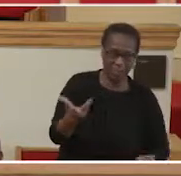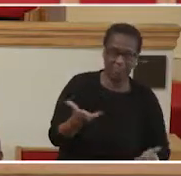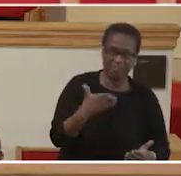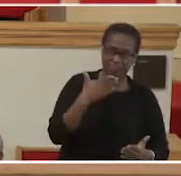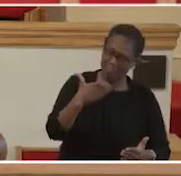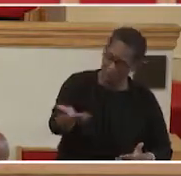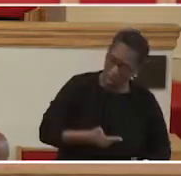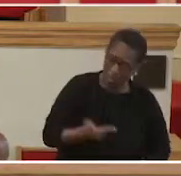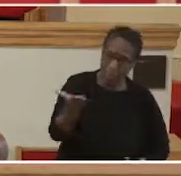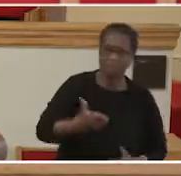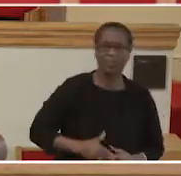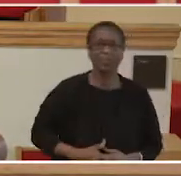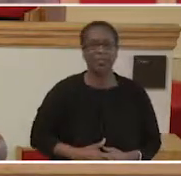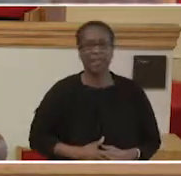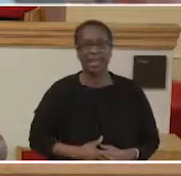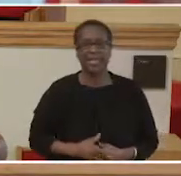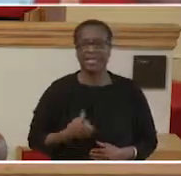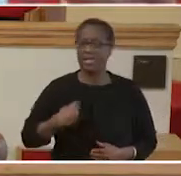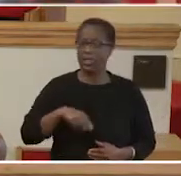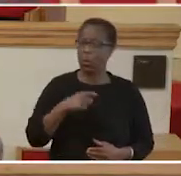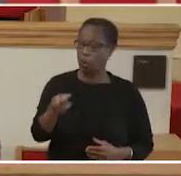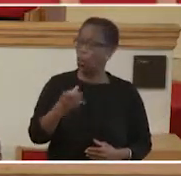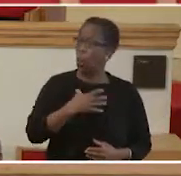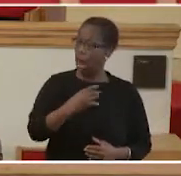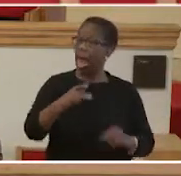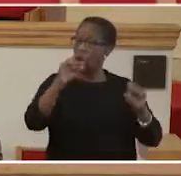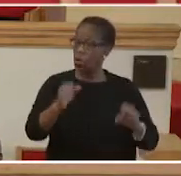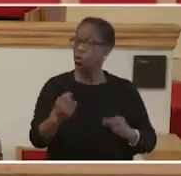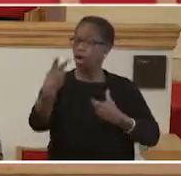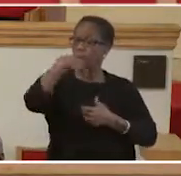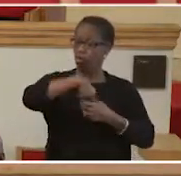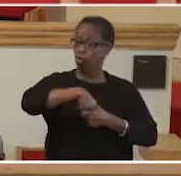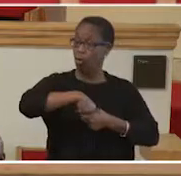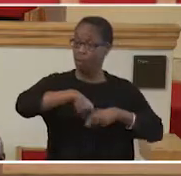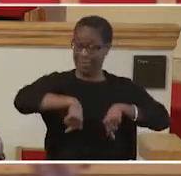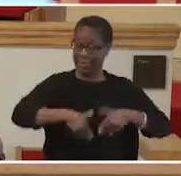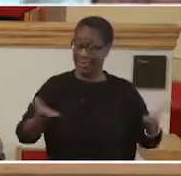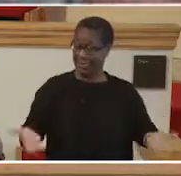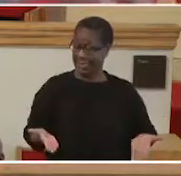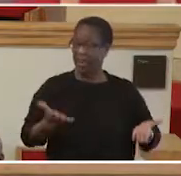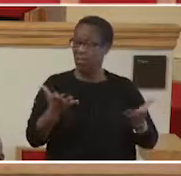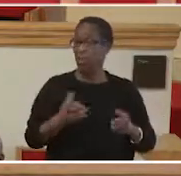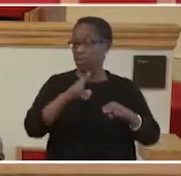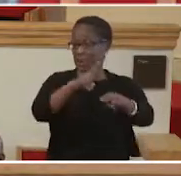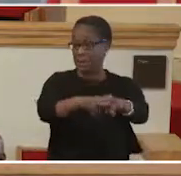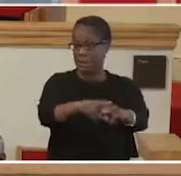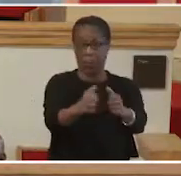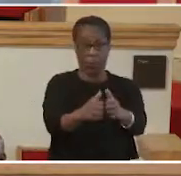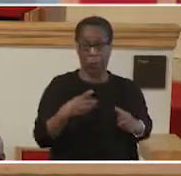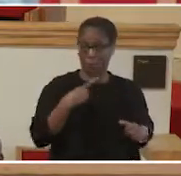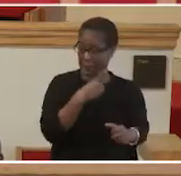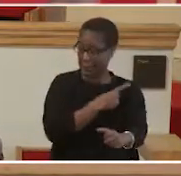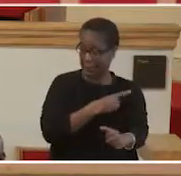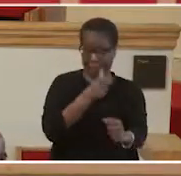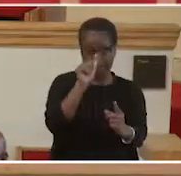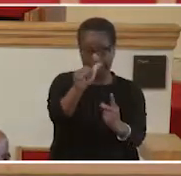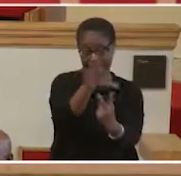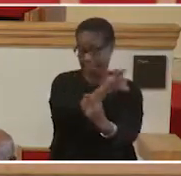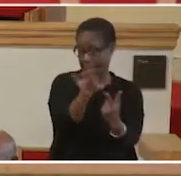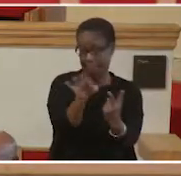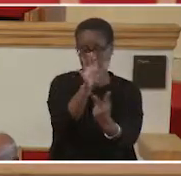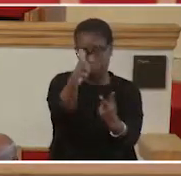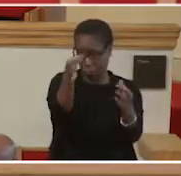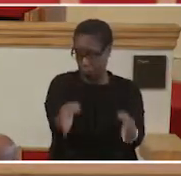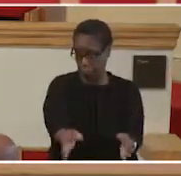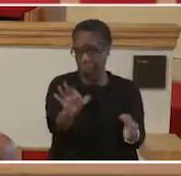his. And so if you'd like, you can join us up here now. If you want to sit with the brethren and the sistren, that's your